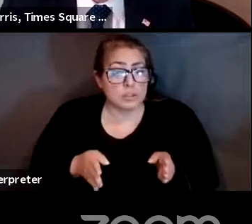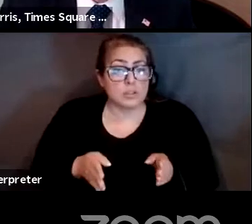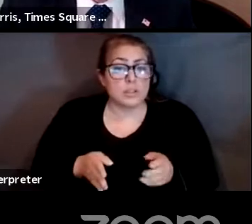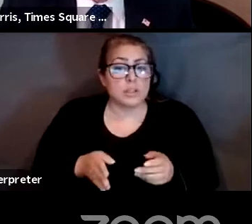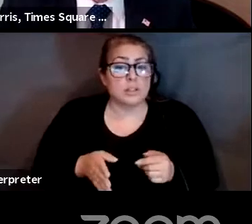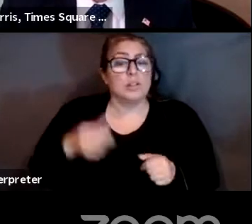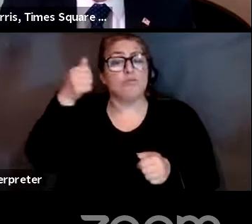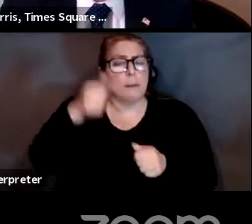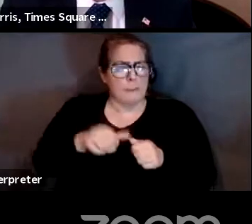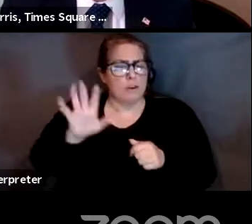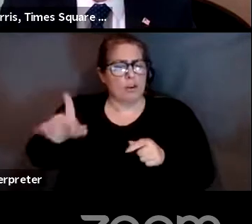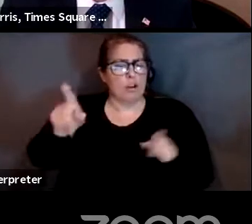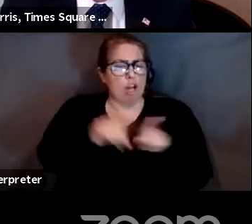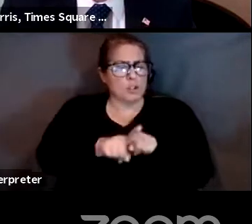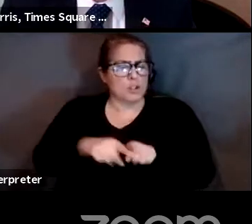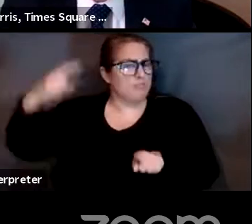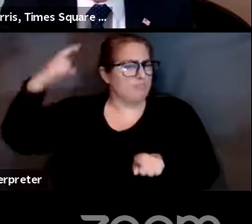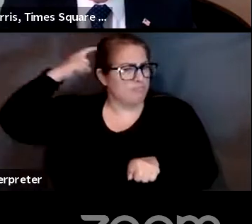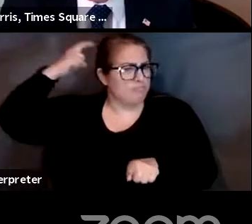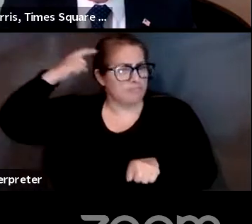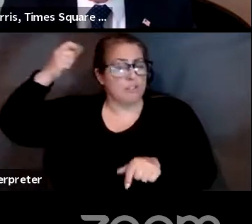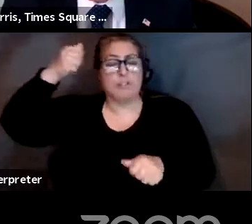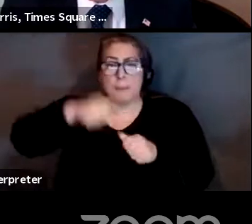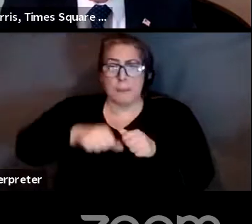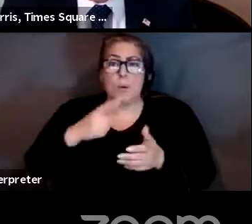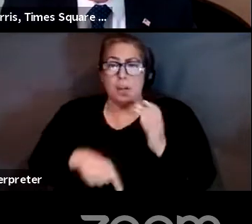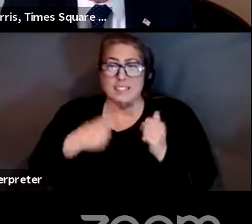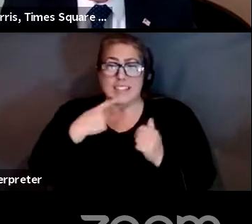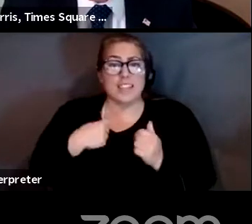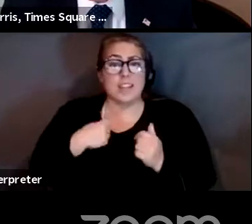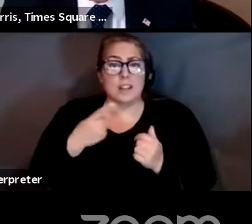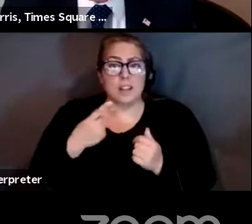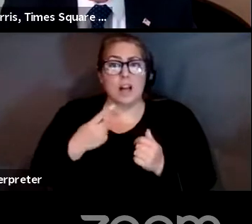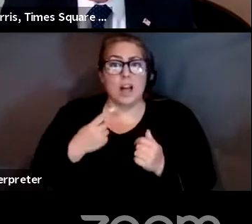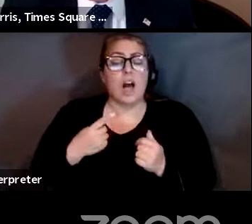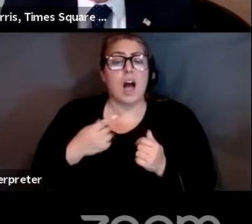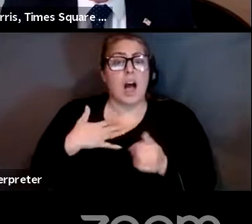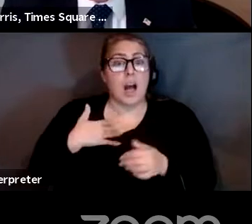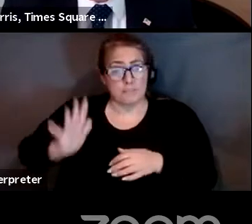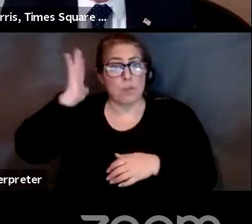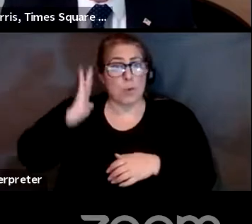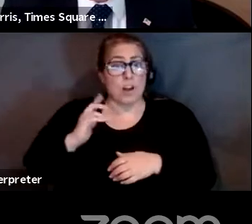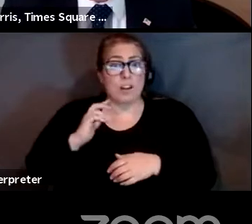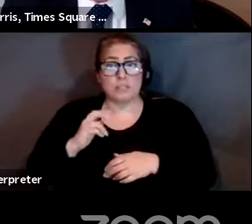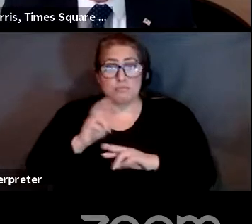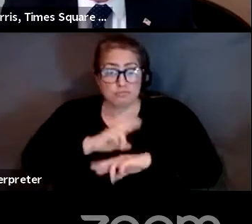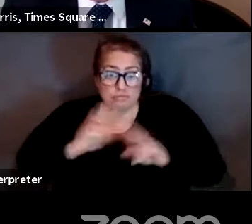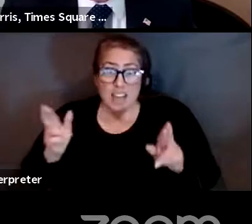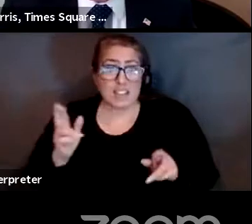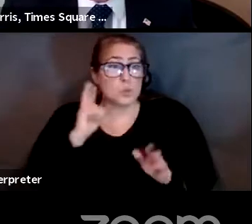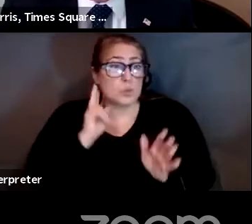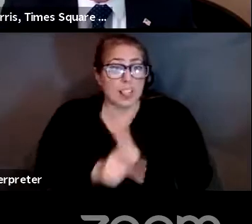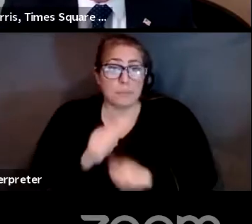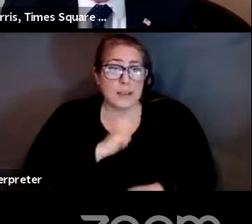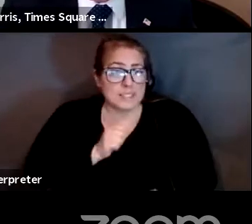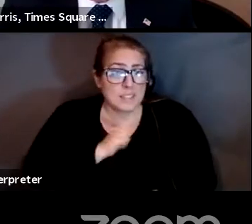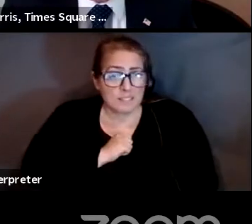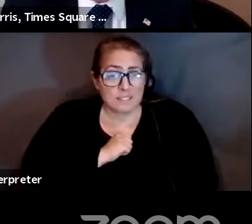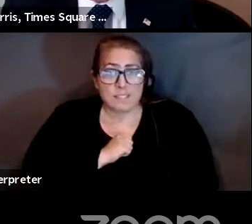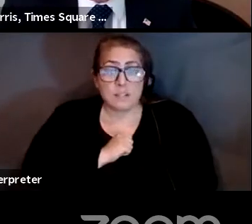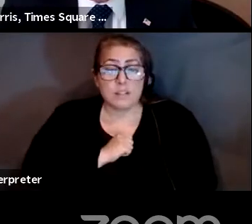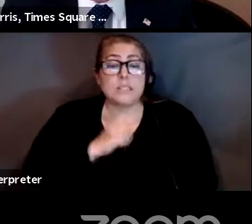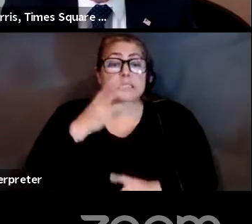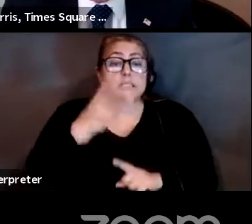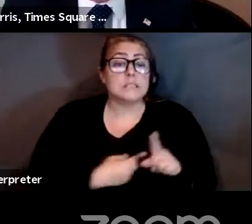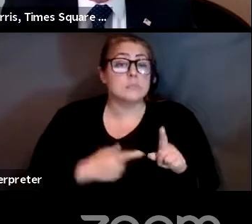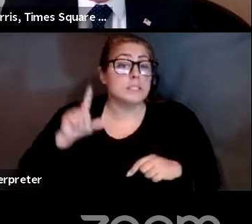what I said about when I was ready to hang it up, commit suicide. Less than 6 months